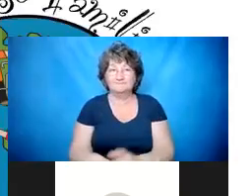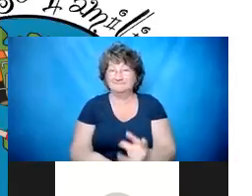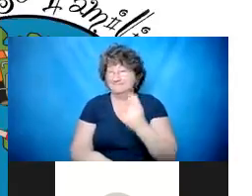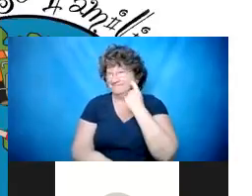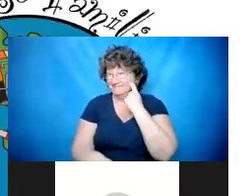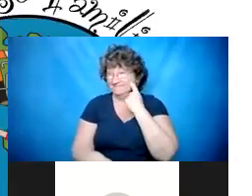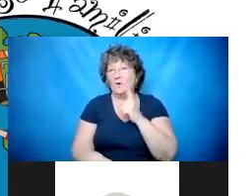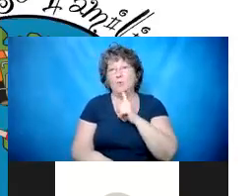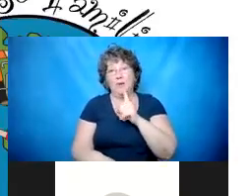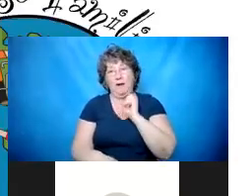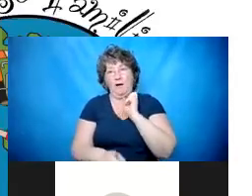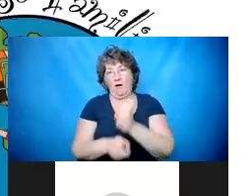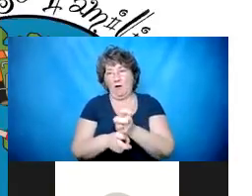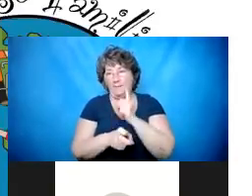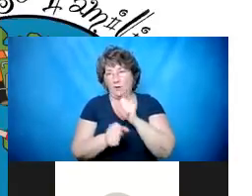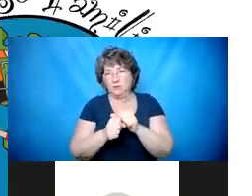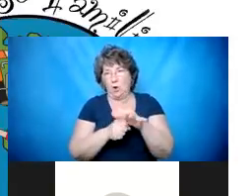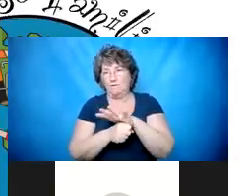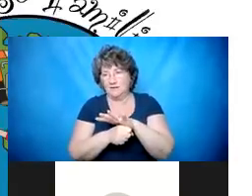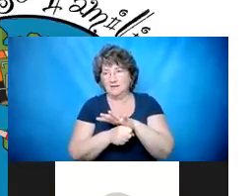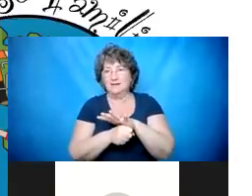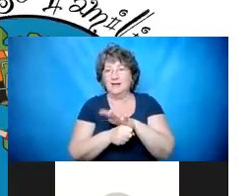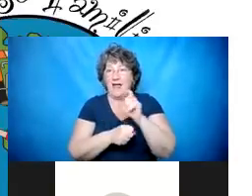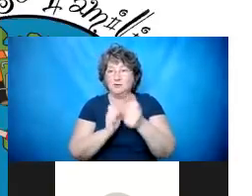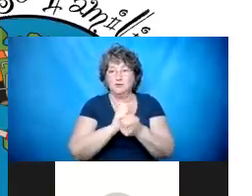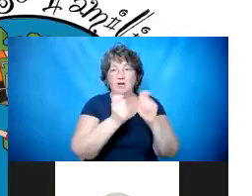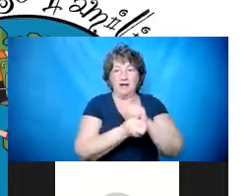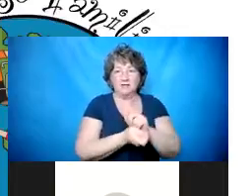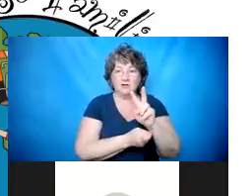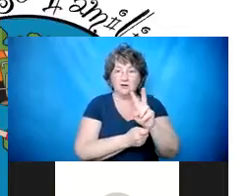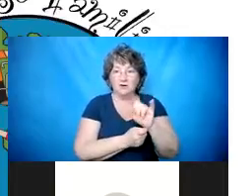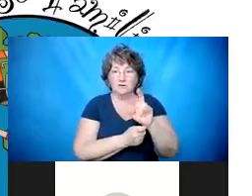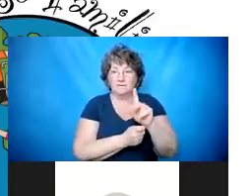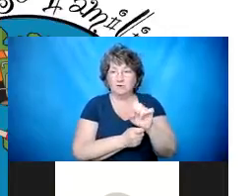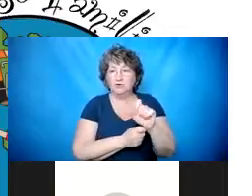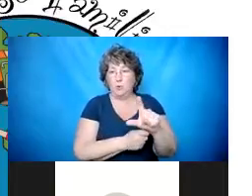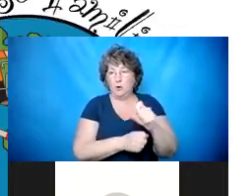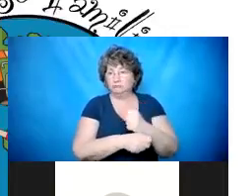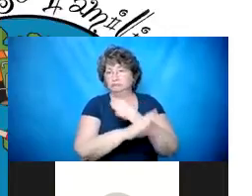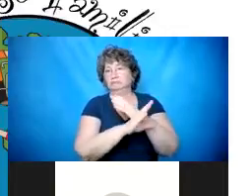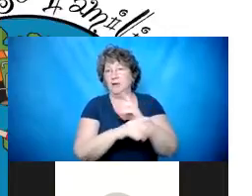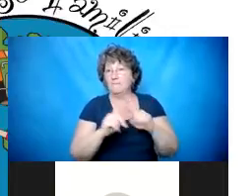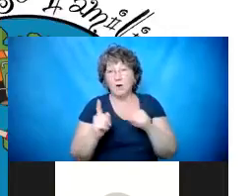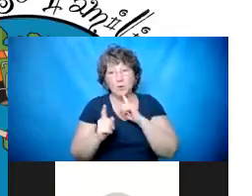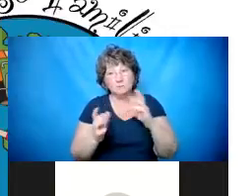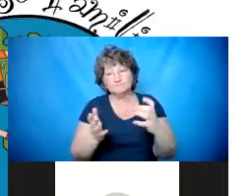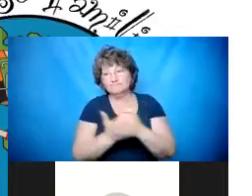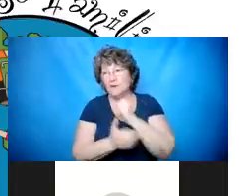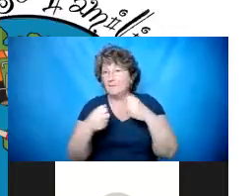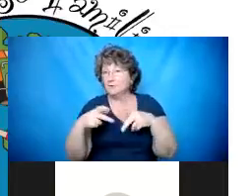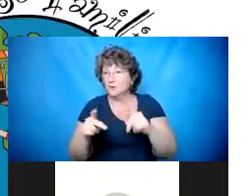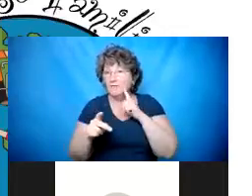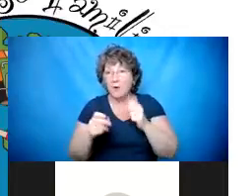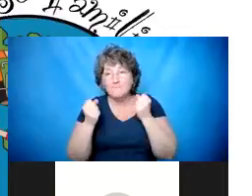became apparent that our next presenter will talk about, but we also saw it as an opportunity for many more families from other parts